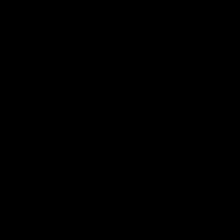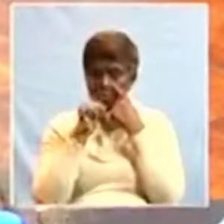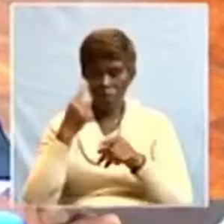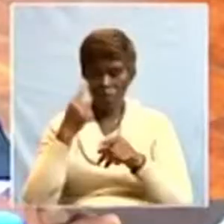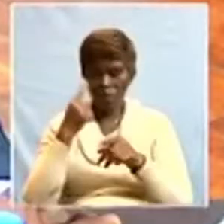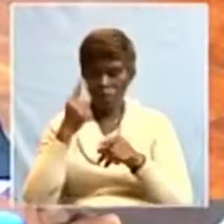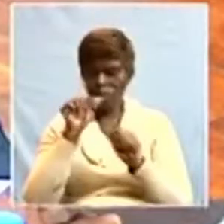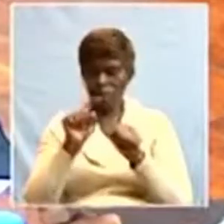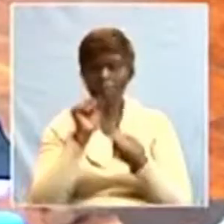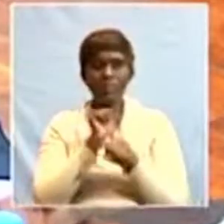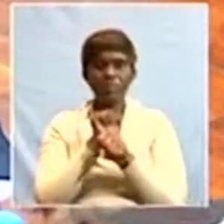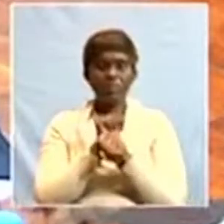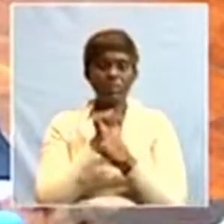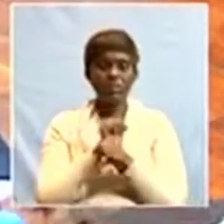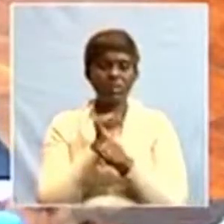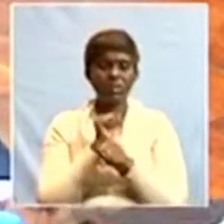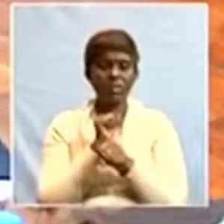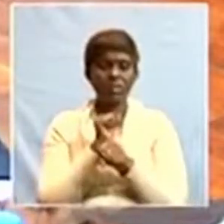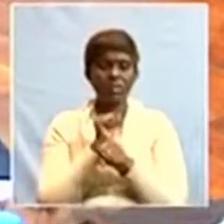can do the work